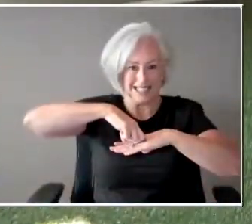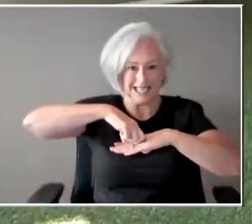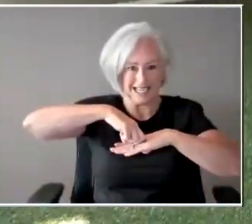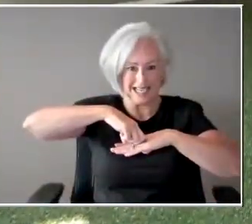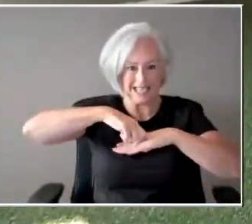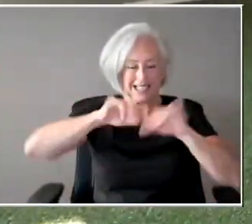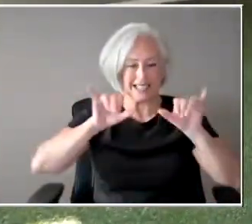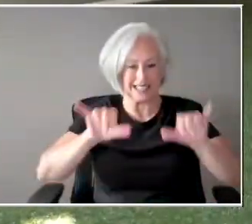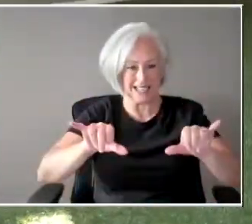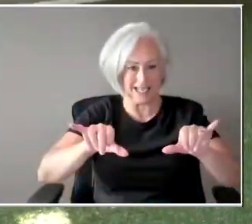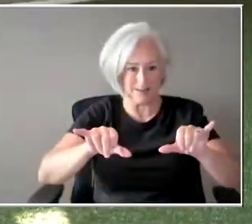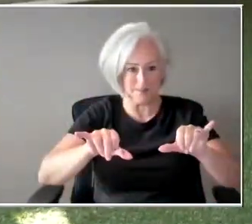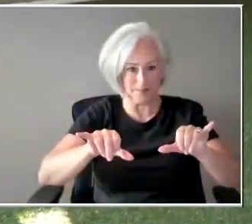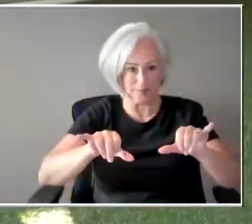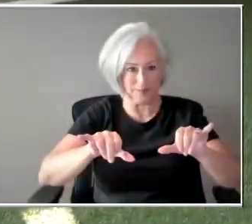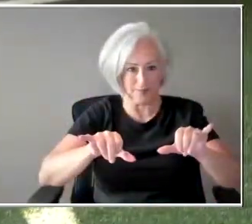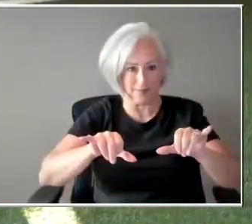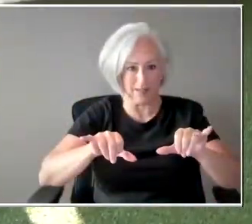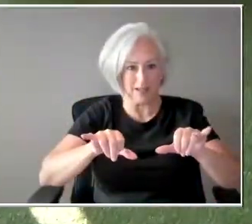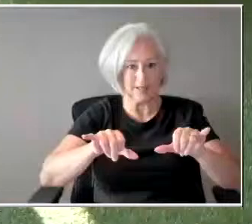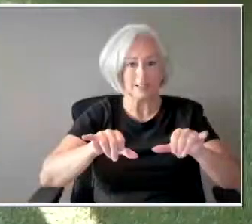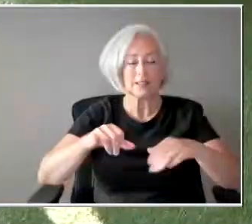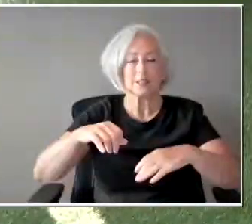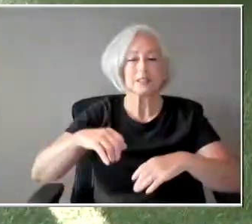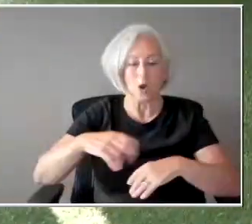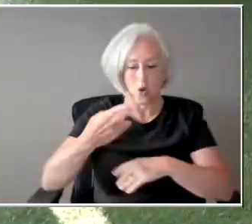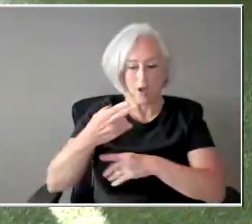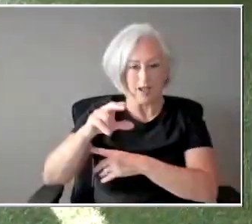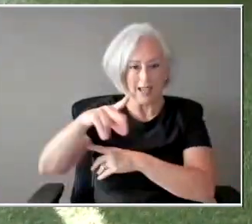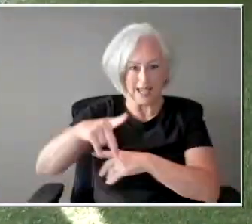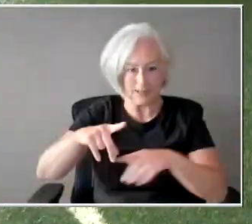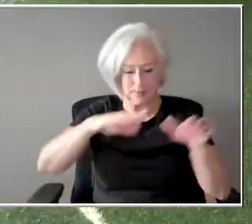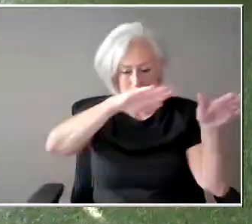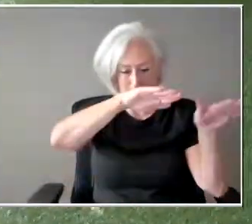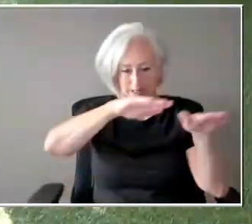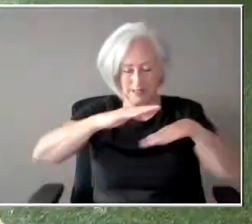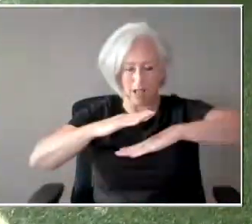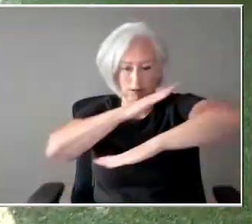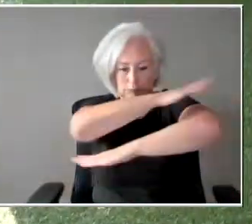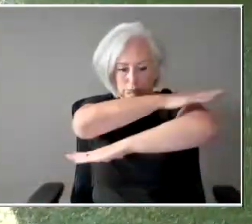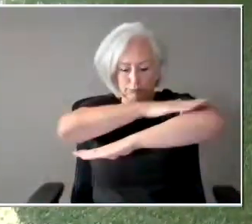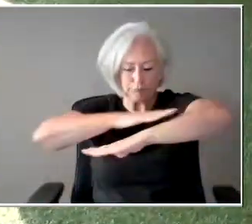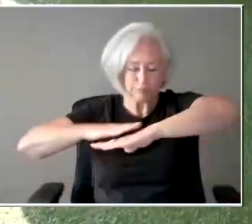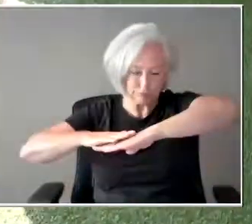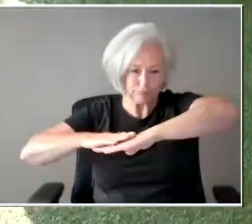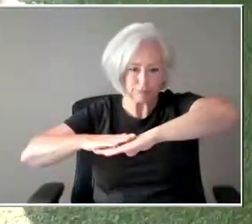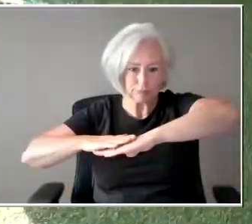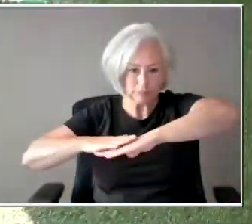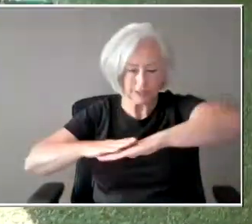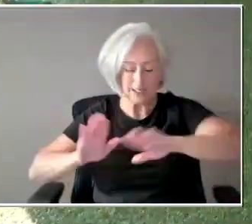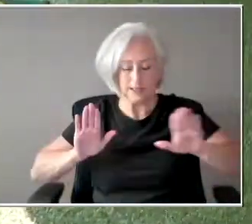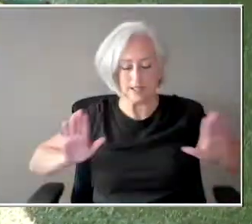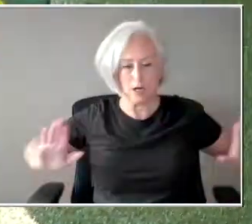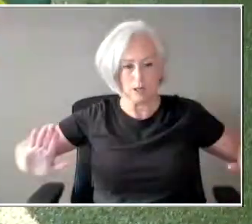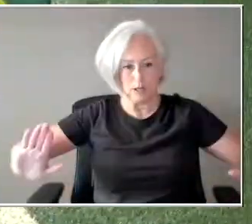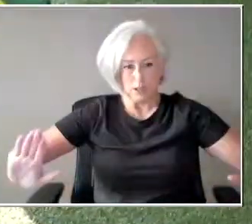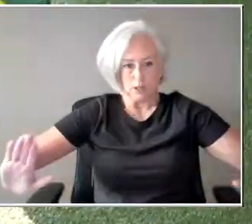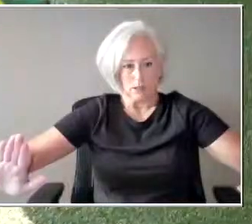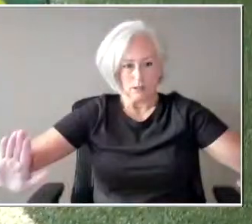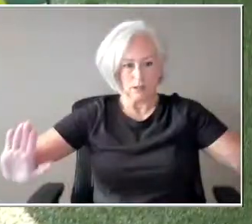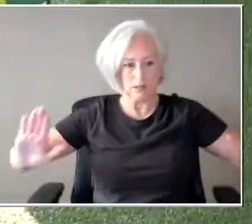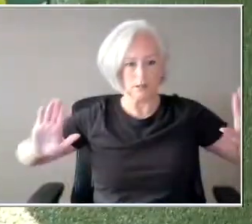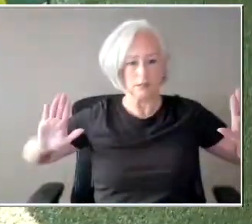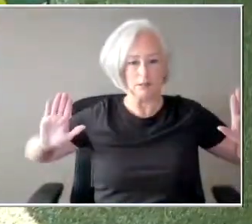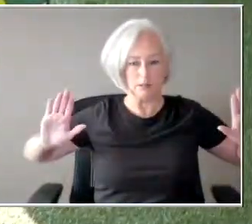you go, go ahead and extend because what we want to do is drop those hips just like we did into the plank. There you go. And now you're going to go ahead and rep out those push-ups. So this would